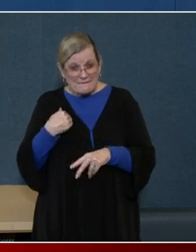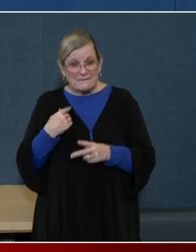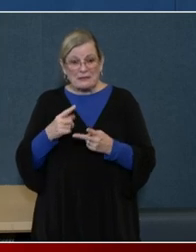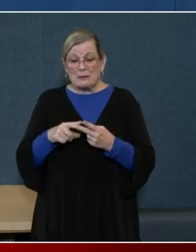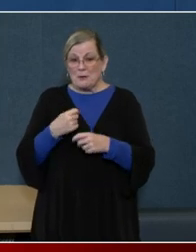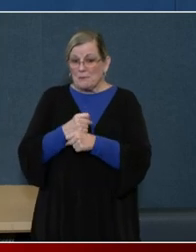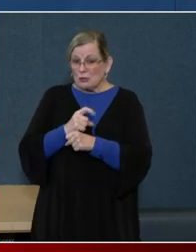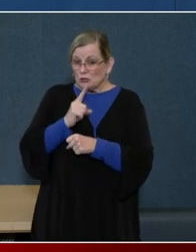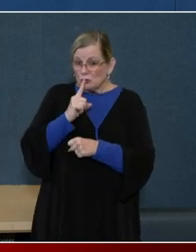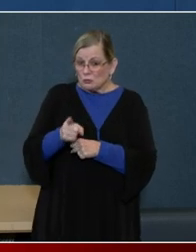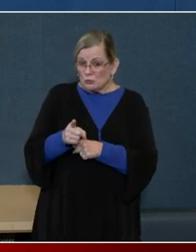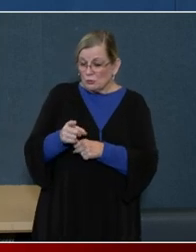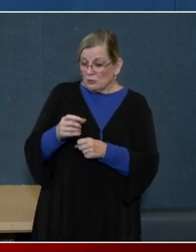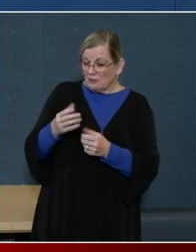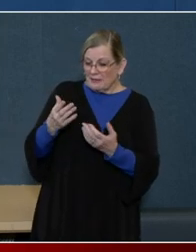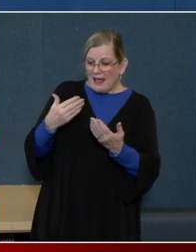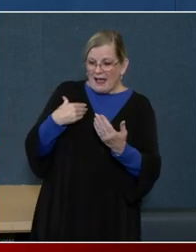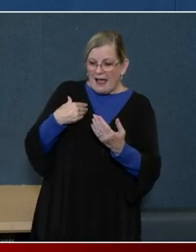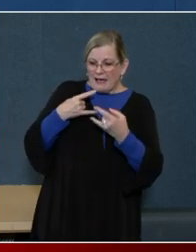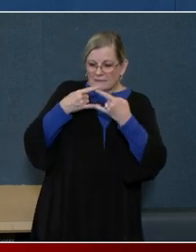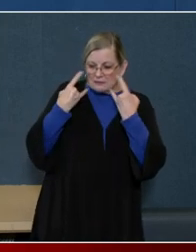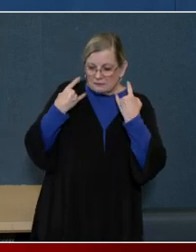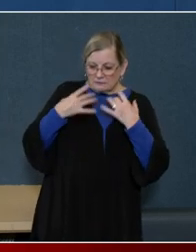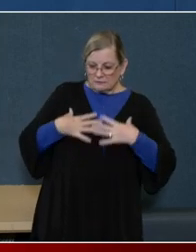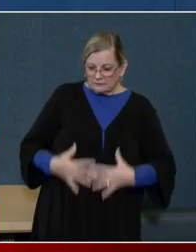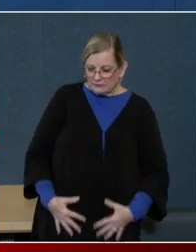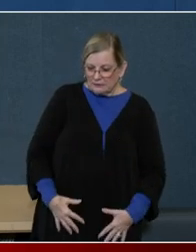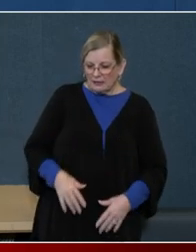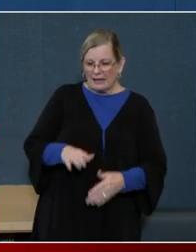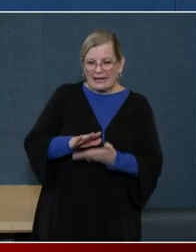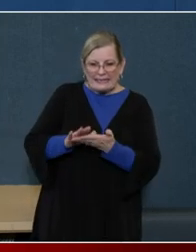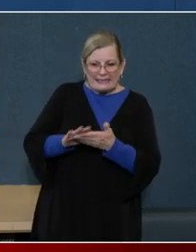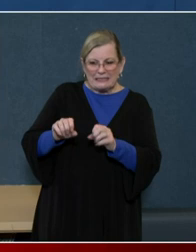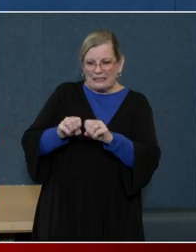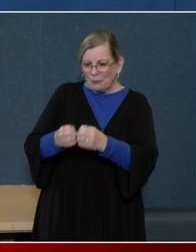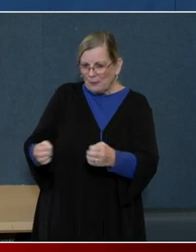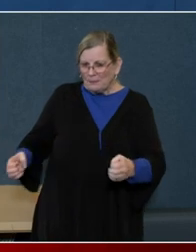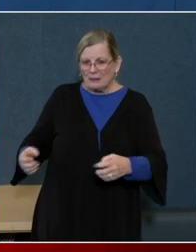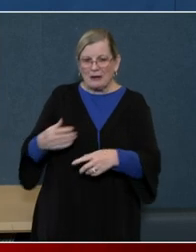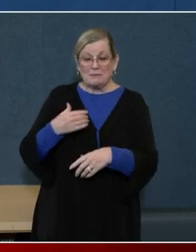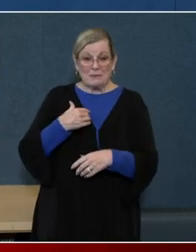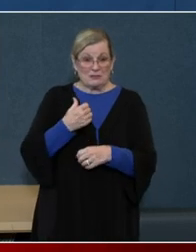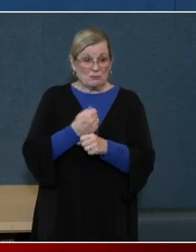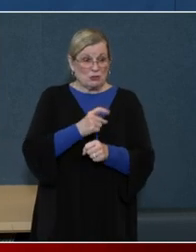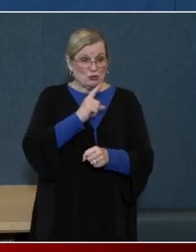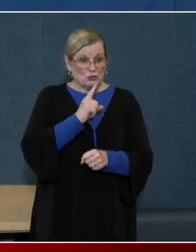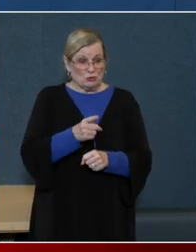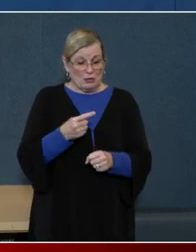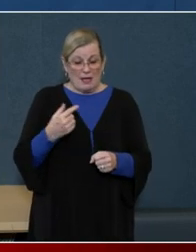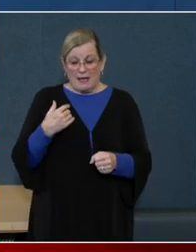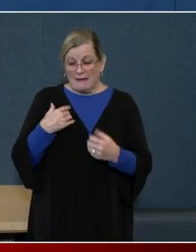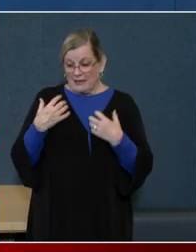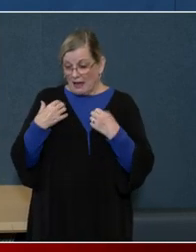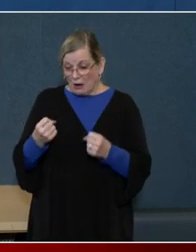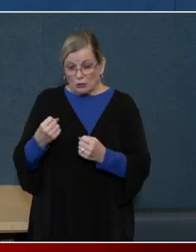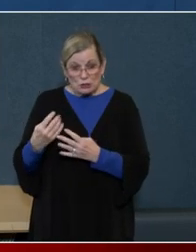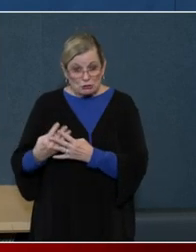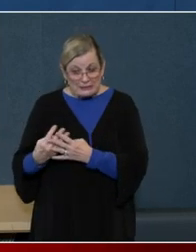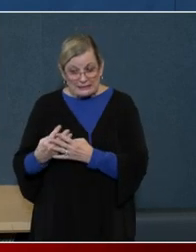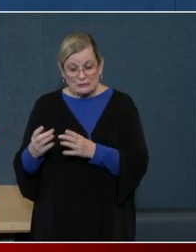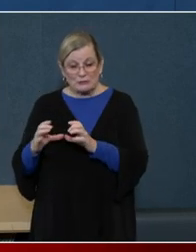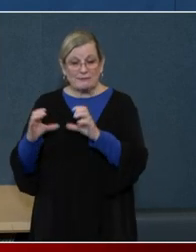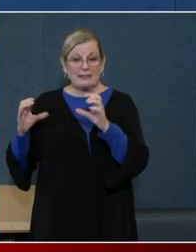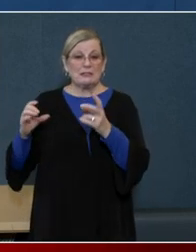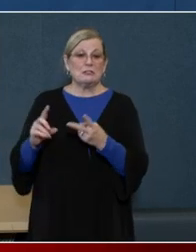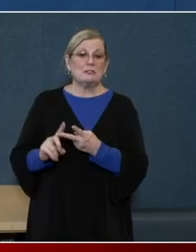in the building, and the school has the health screening certification completed, and then the